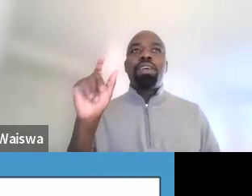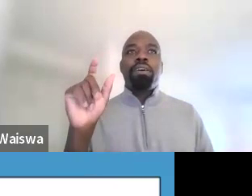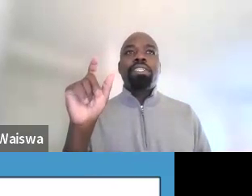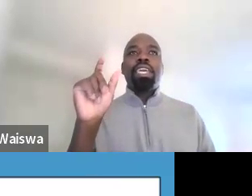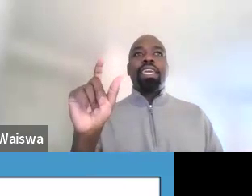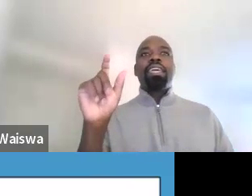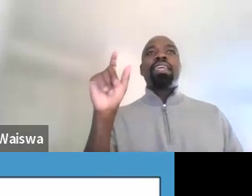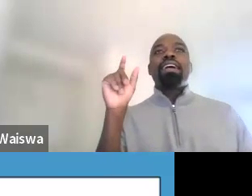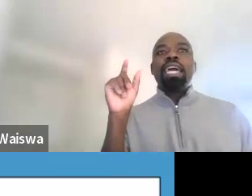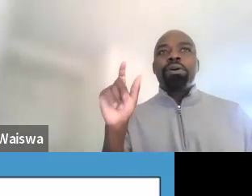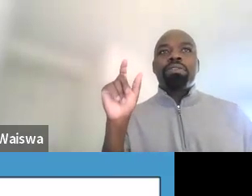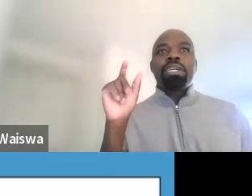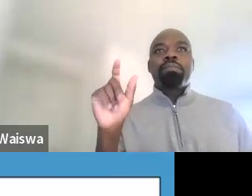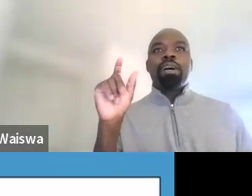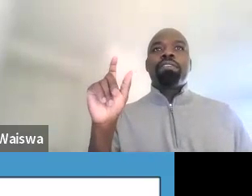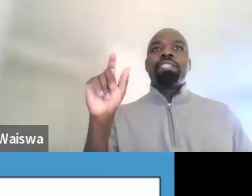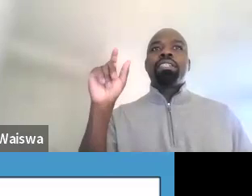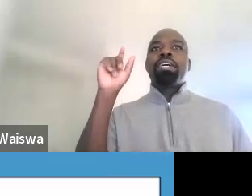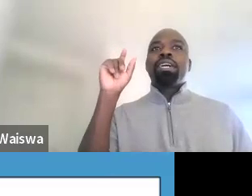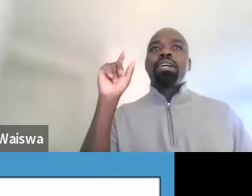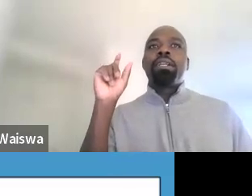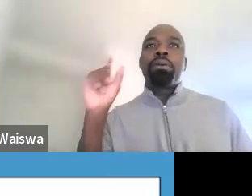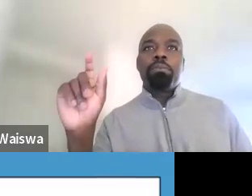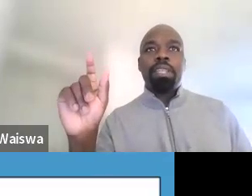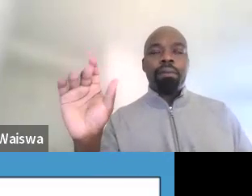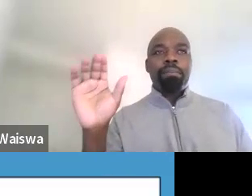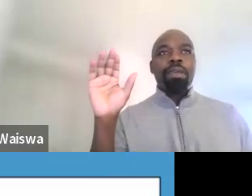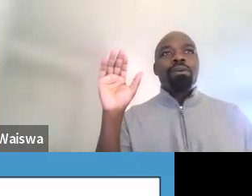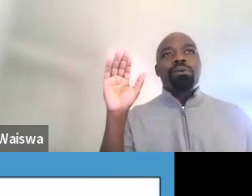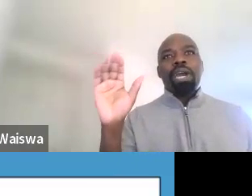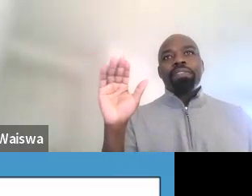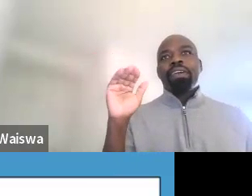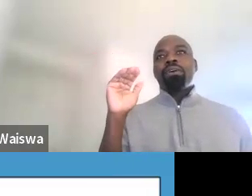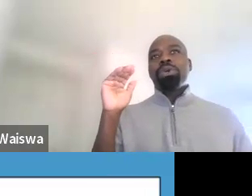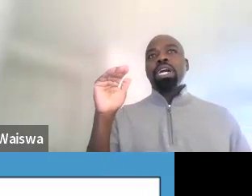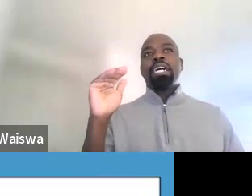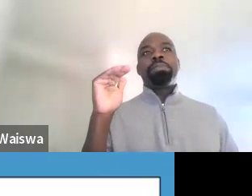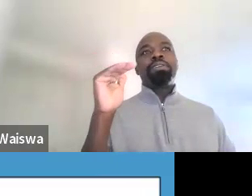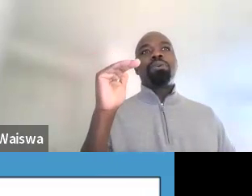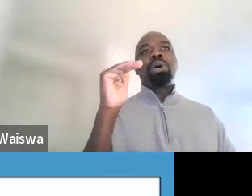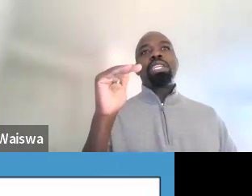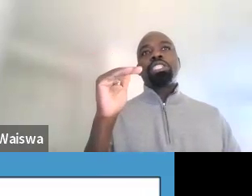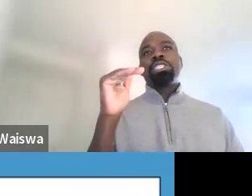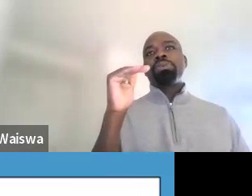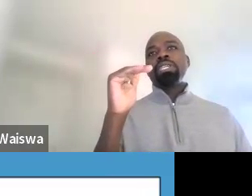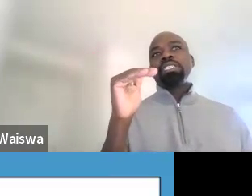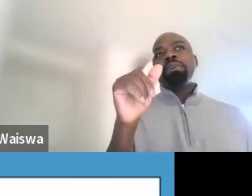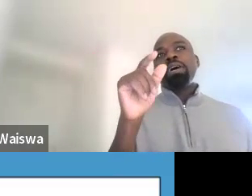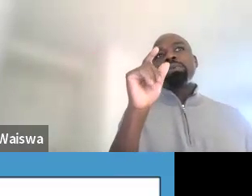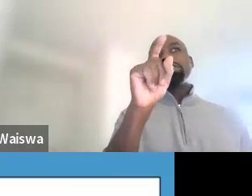to the surge in health-related poverty globally. Right there, we are capturing